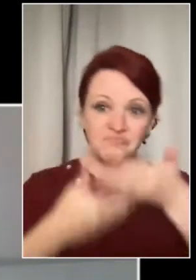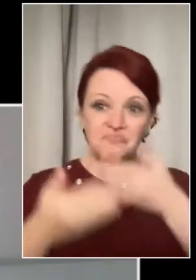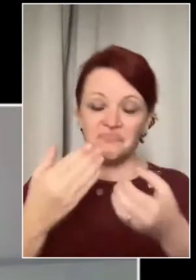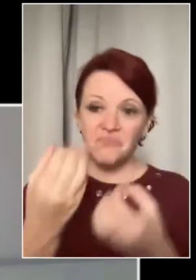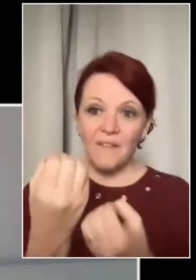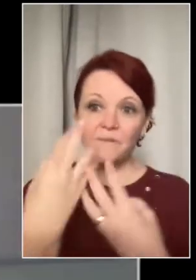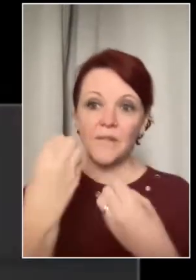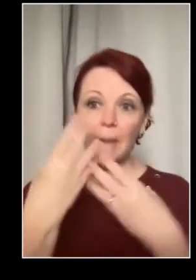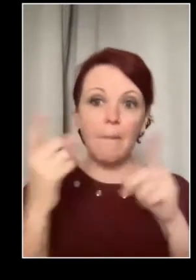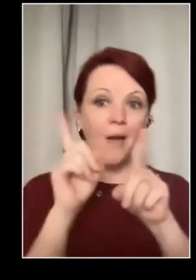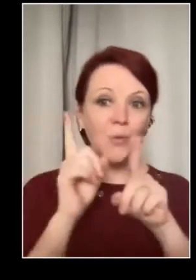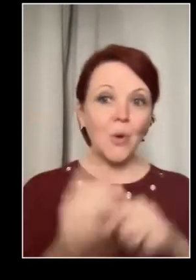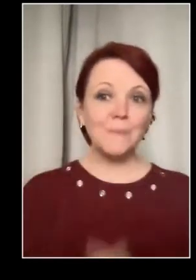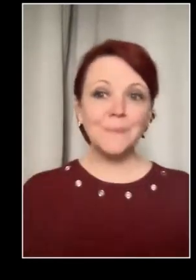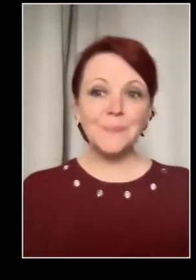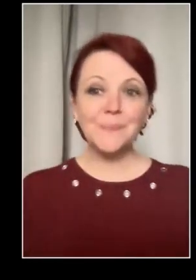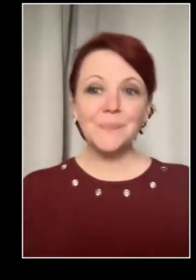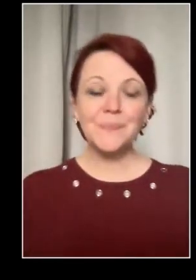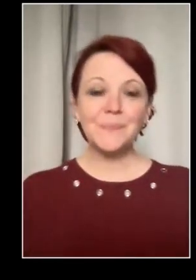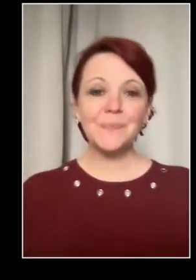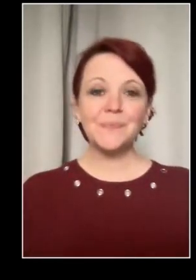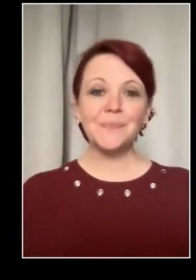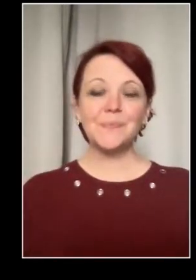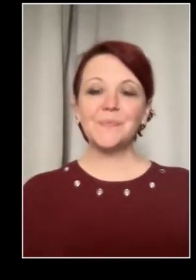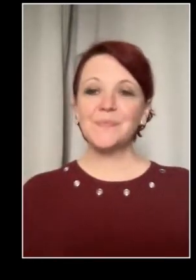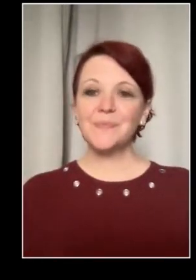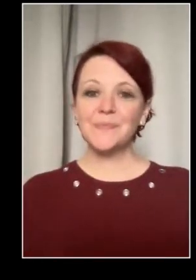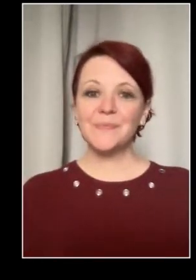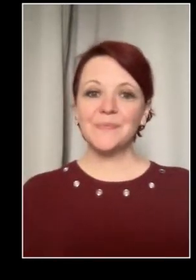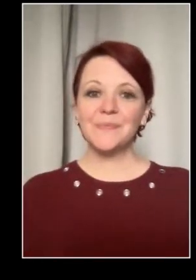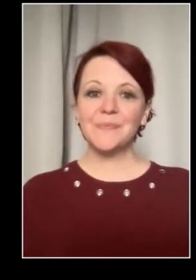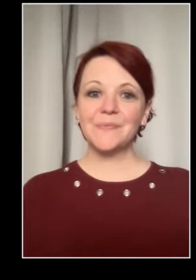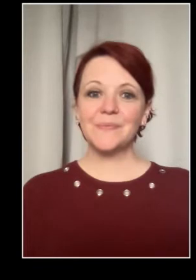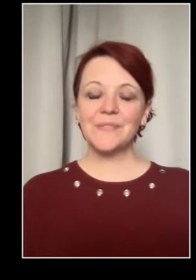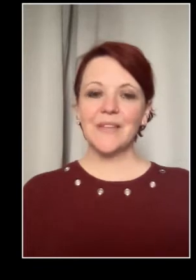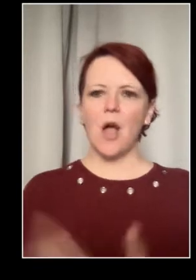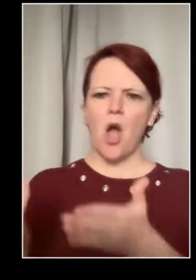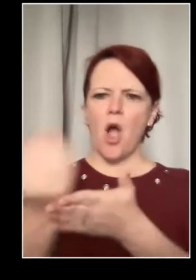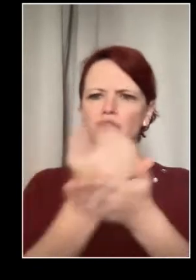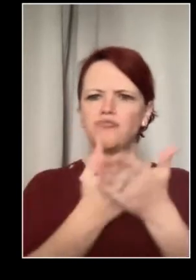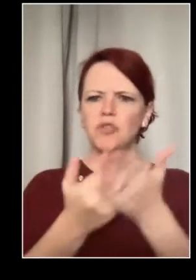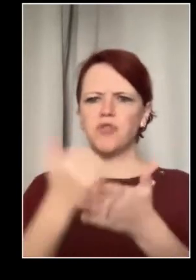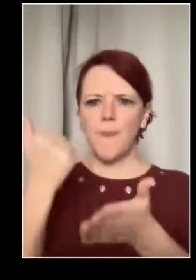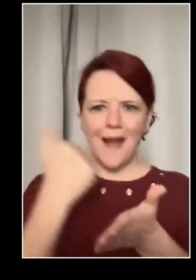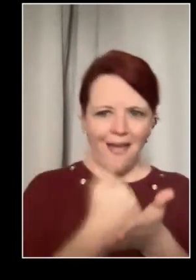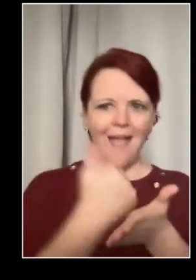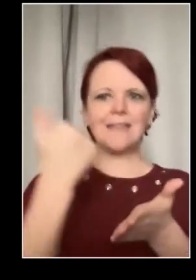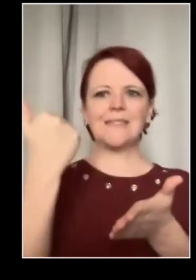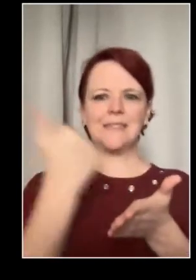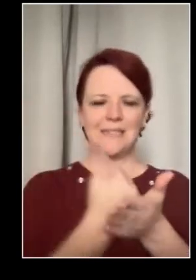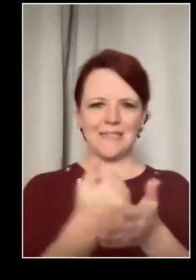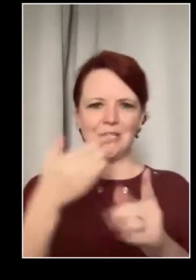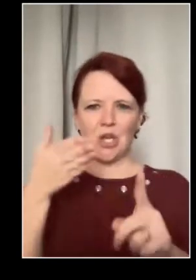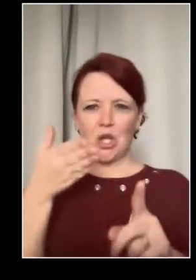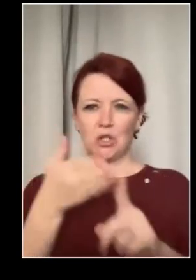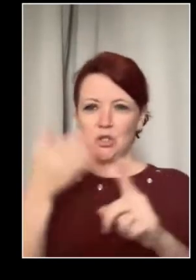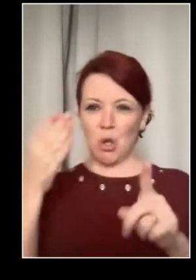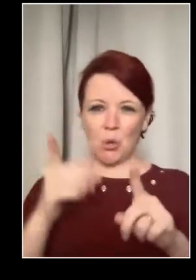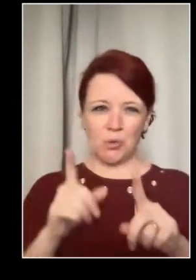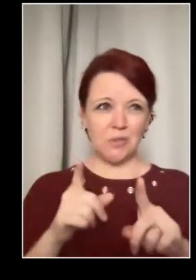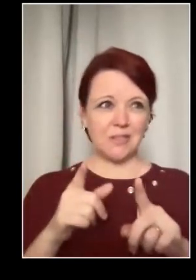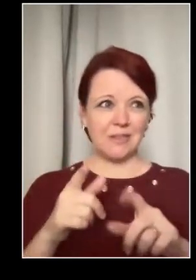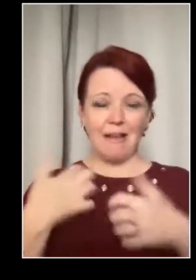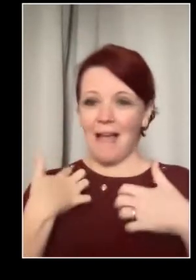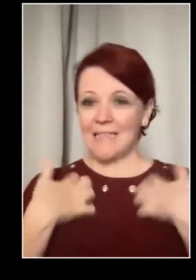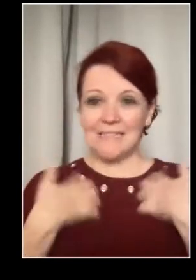judges said. Back to you. I certainly can. And not forgetting the Recruitment Excellence Award highlights employers and demonstrates innovation in their recruitment